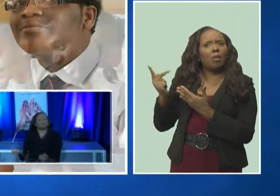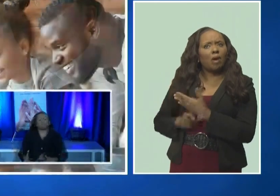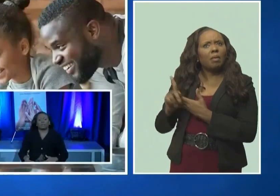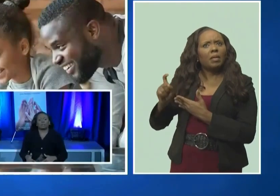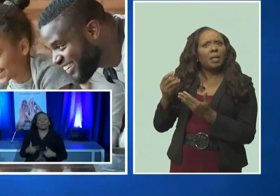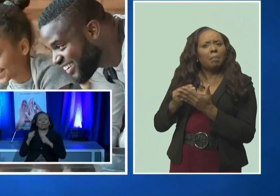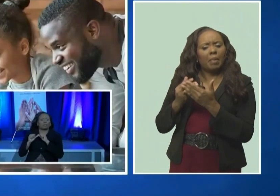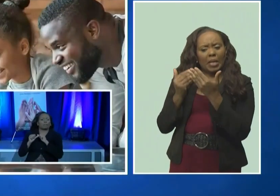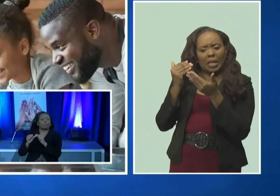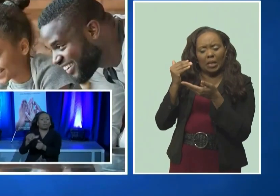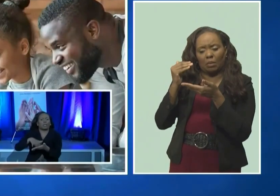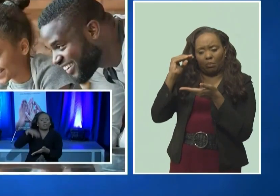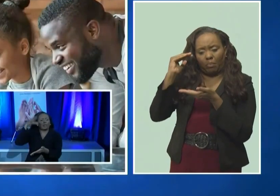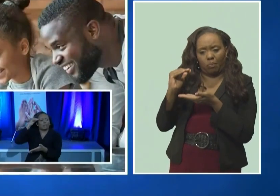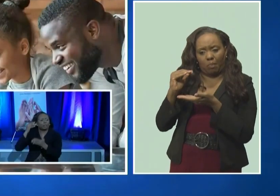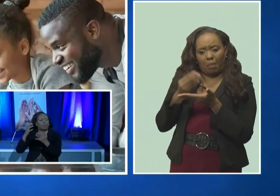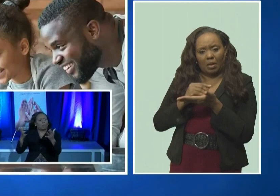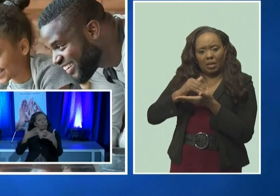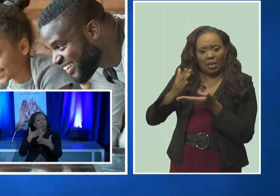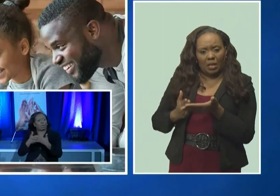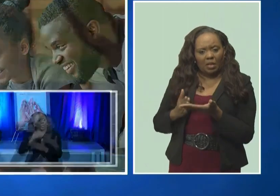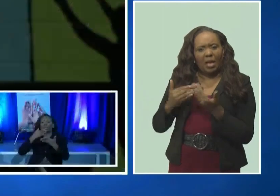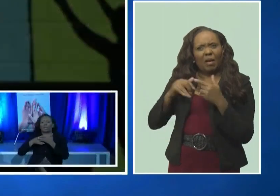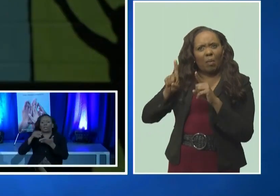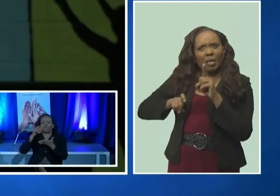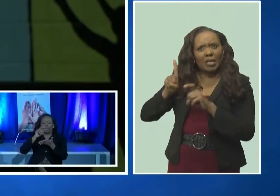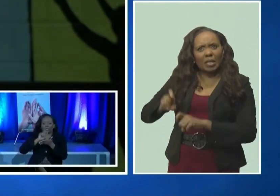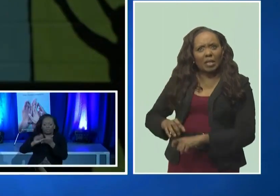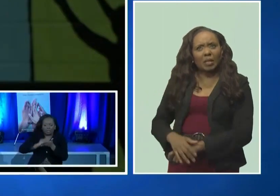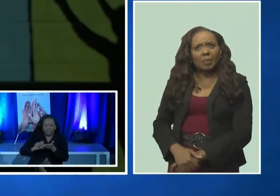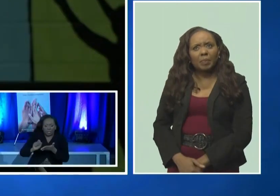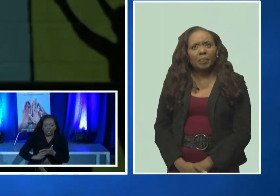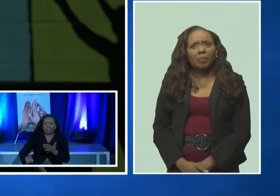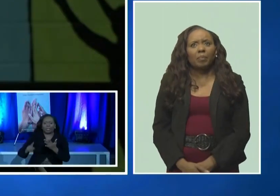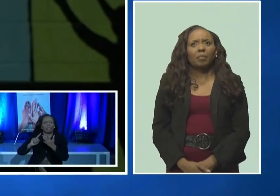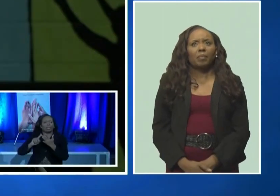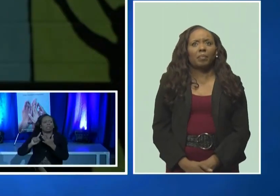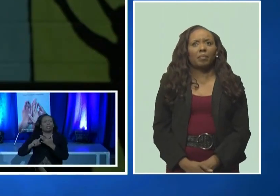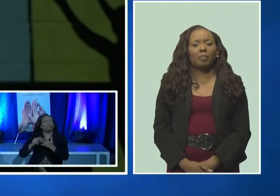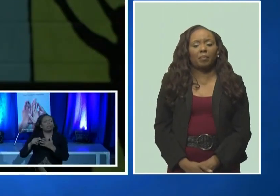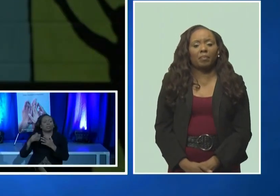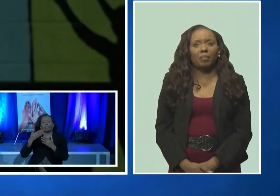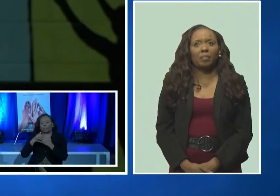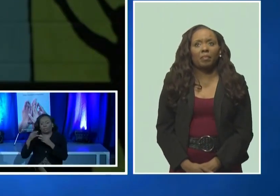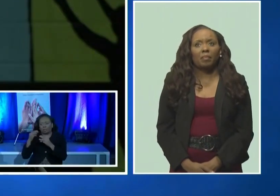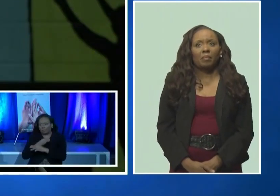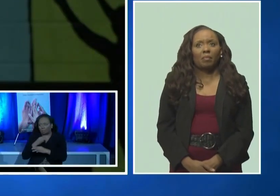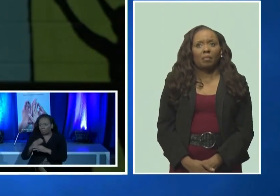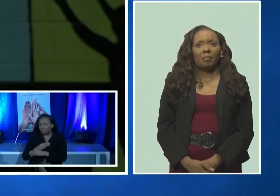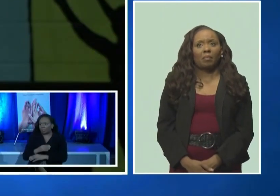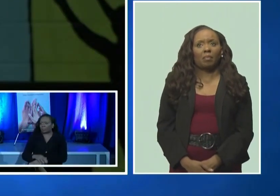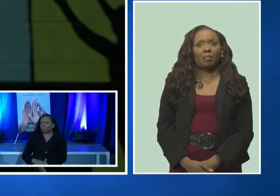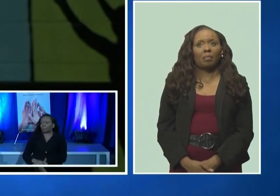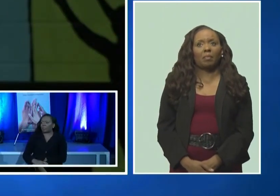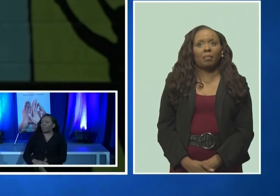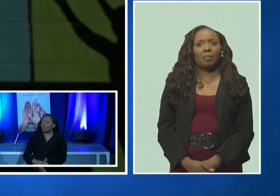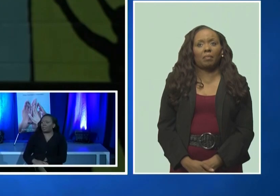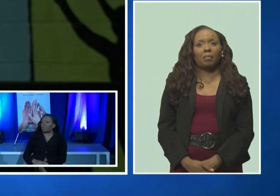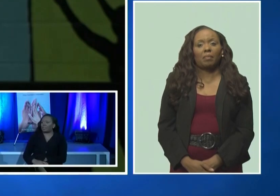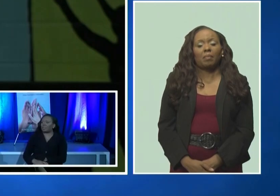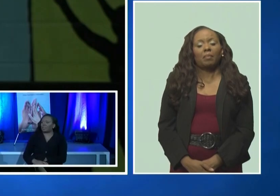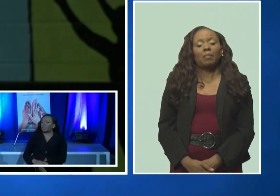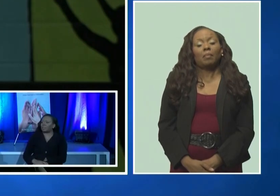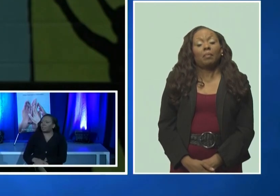budget. Vincent Jones had some questions. I would appreciate seeing the data that inform your decision to move from a